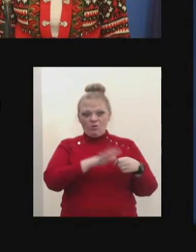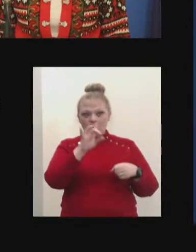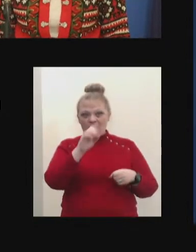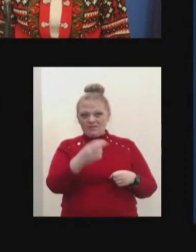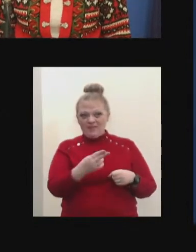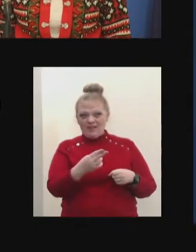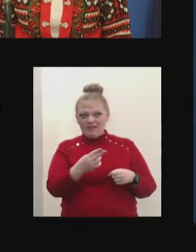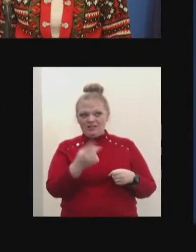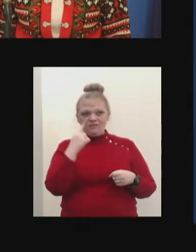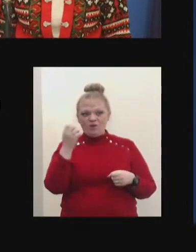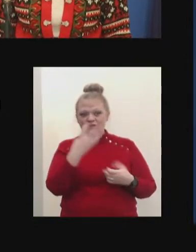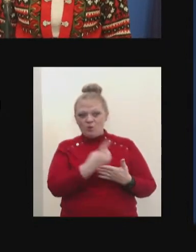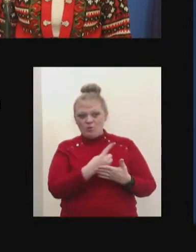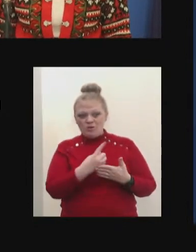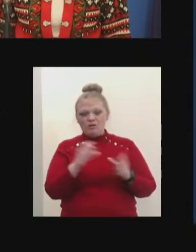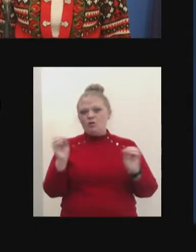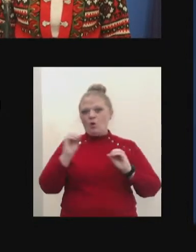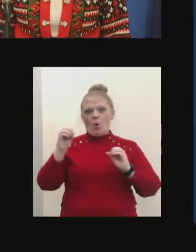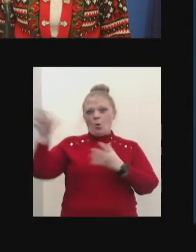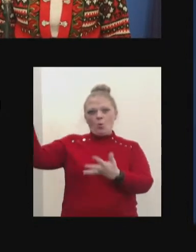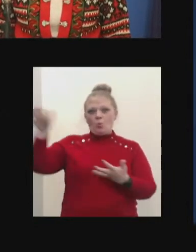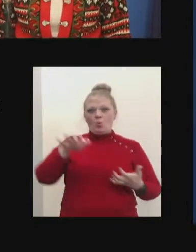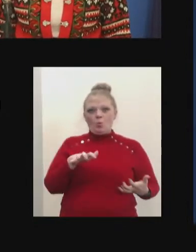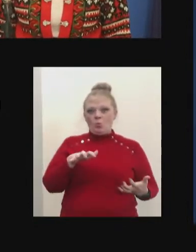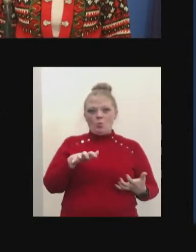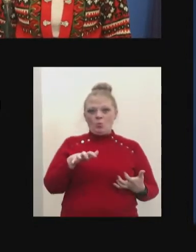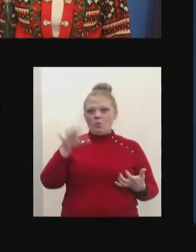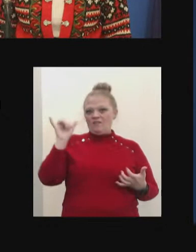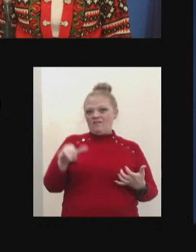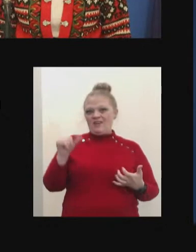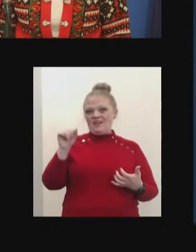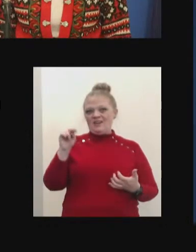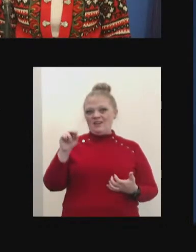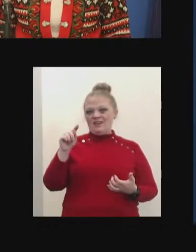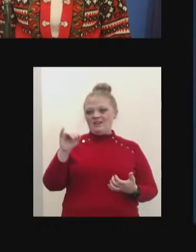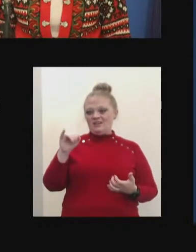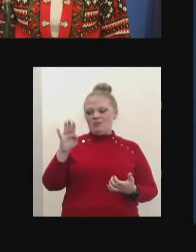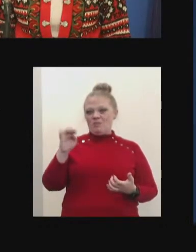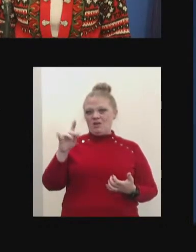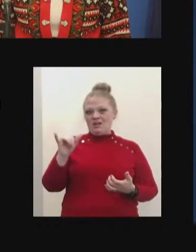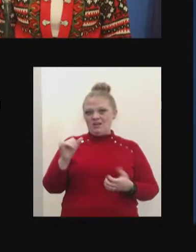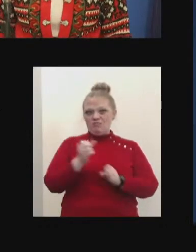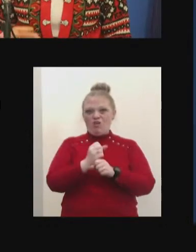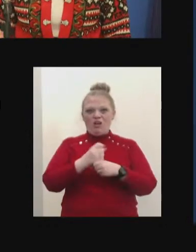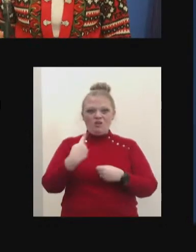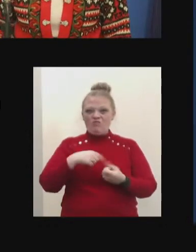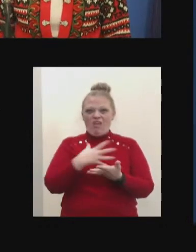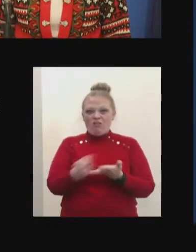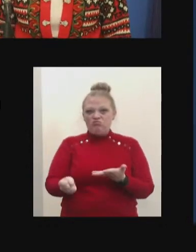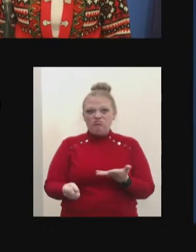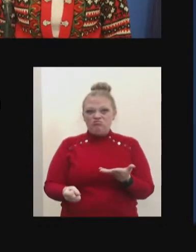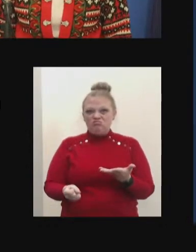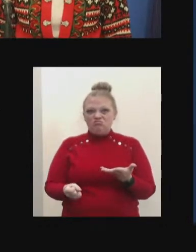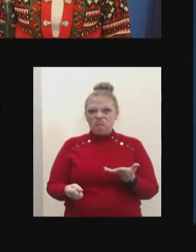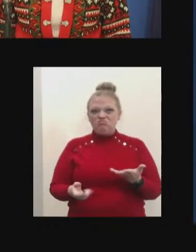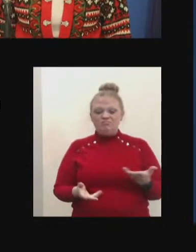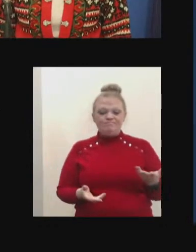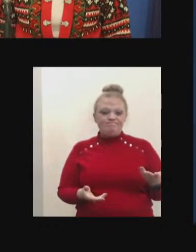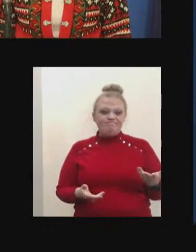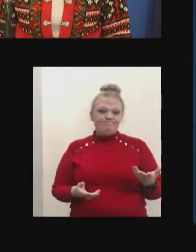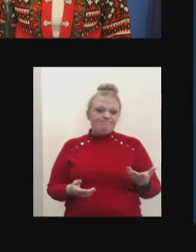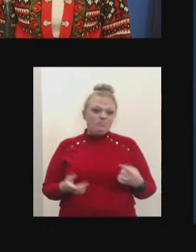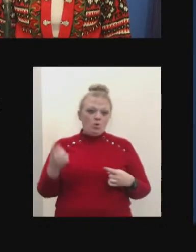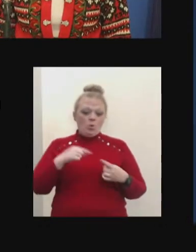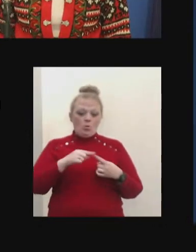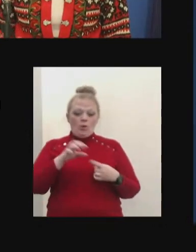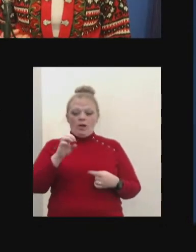not received any shipment of this monoclonal antibody product, and we are out. So again, when Omicron hits